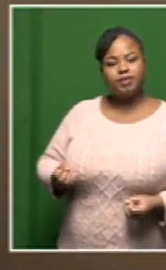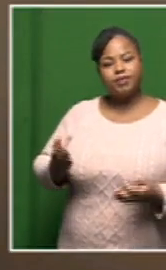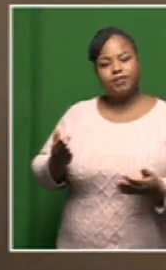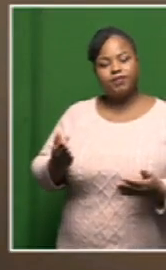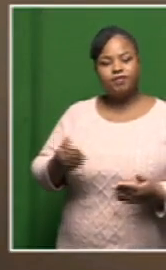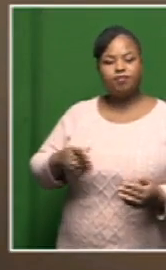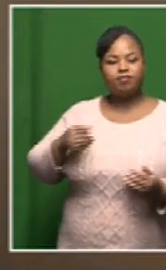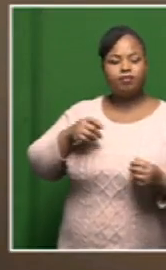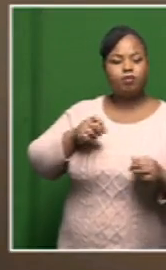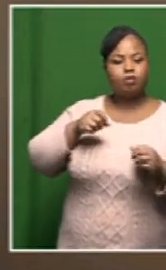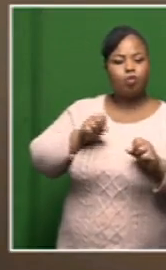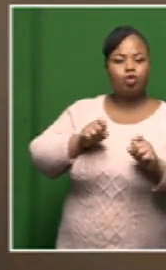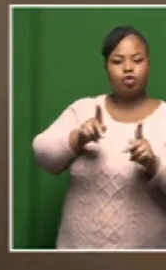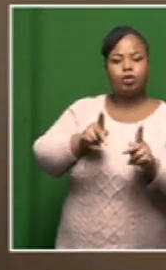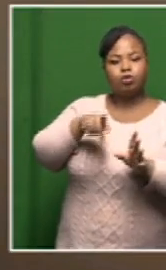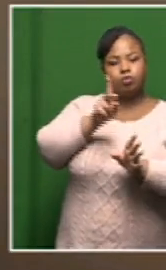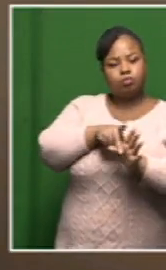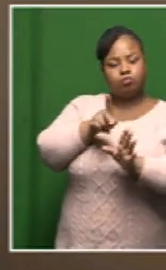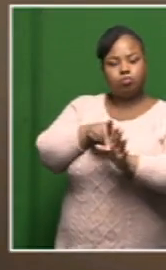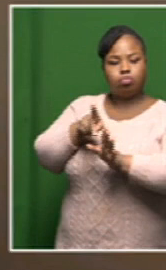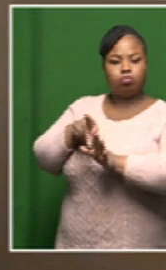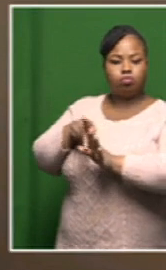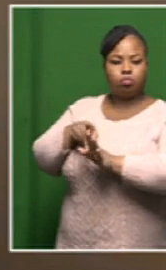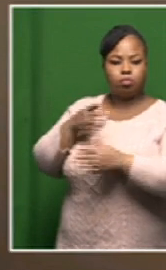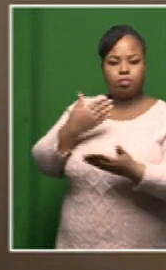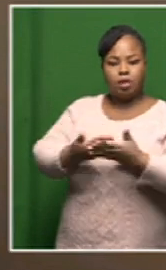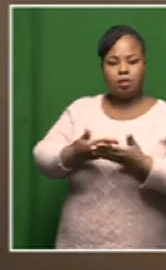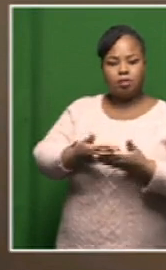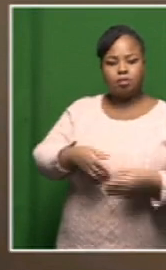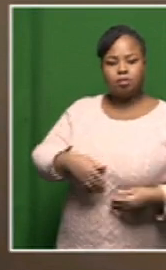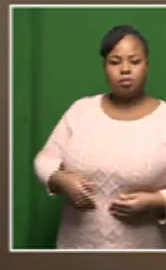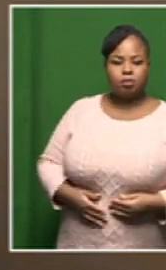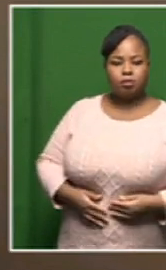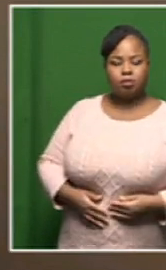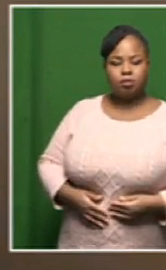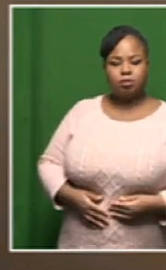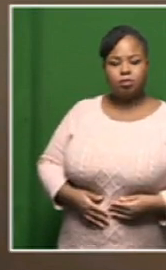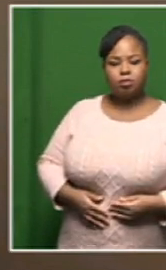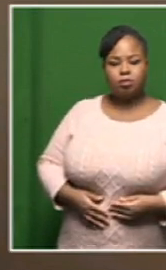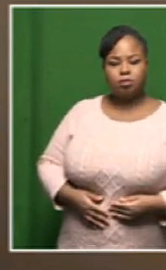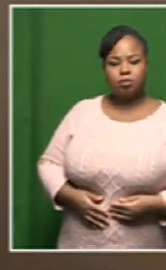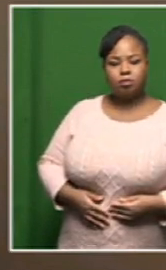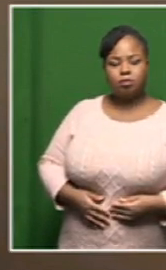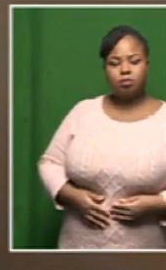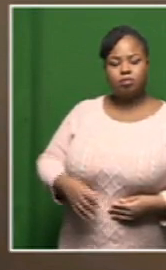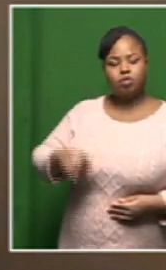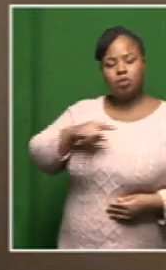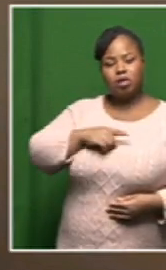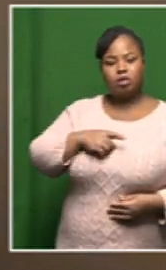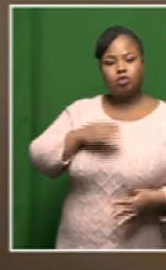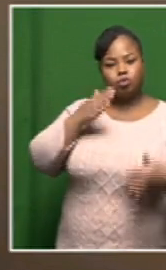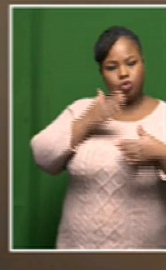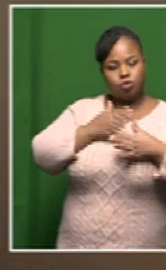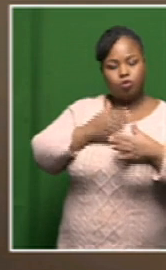it's a participation to actually, I think for most, to be plugged in and be working